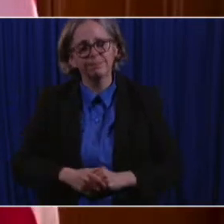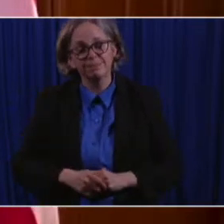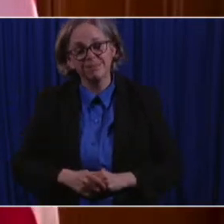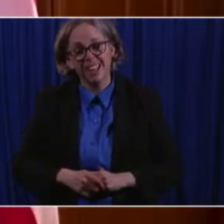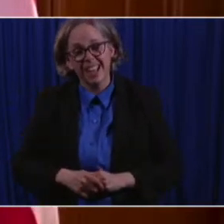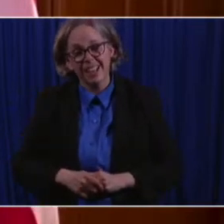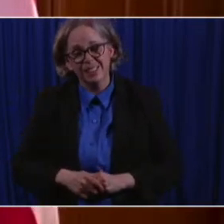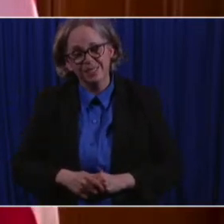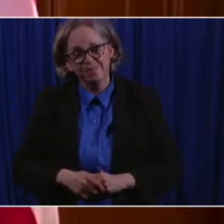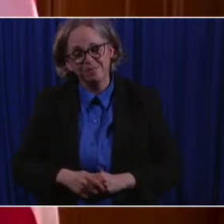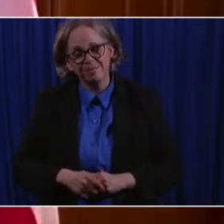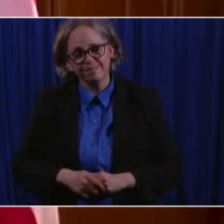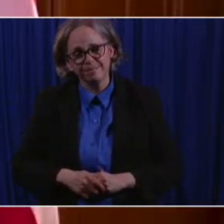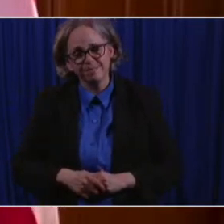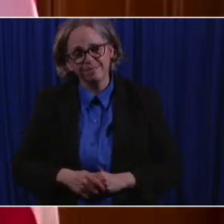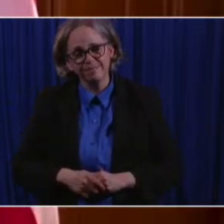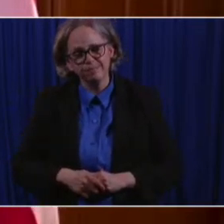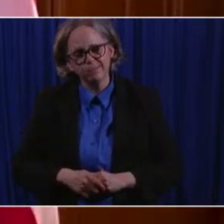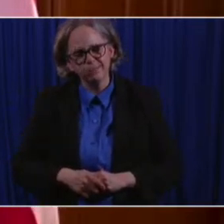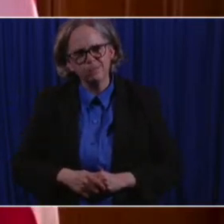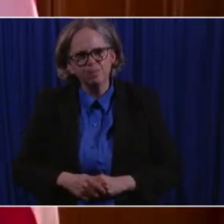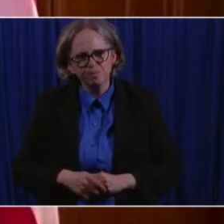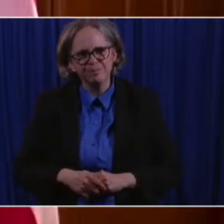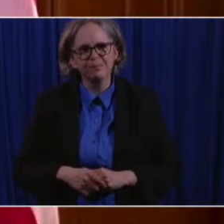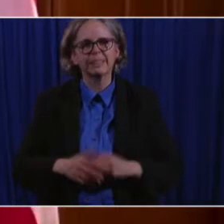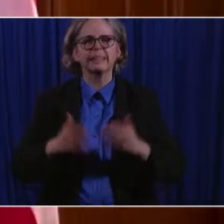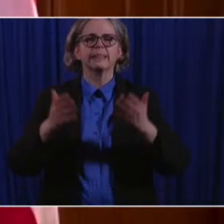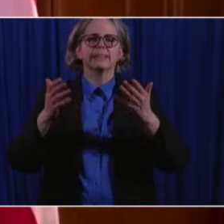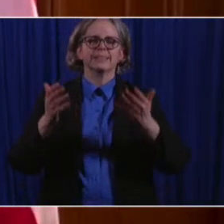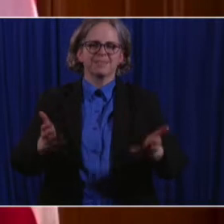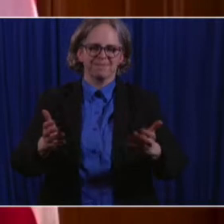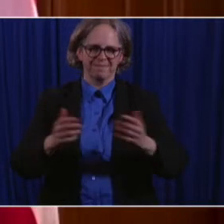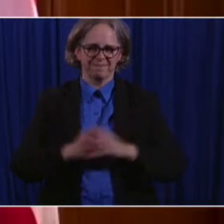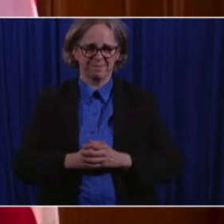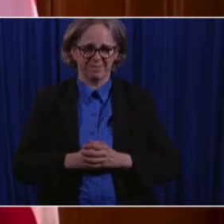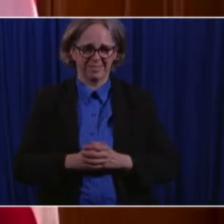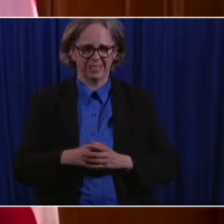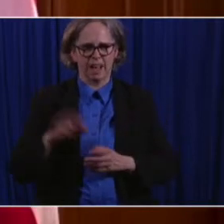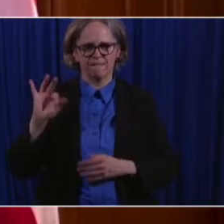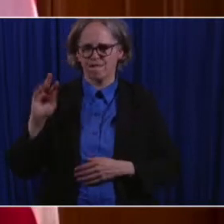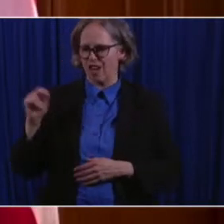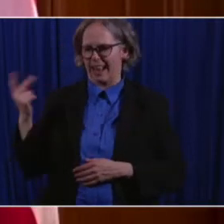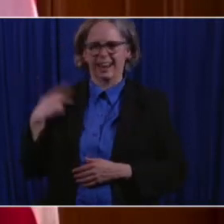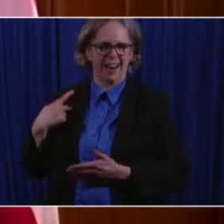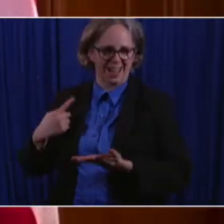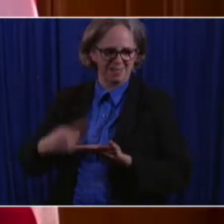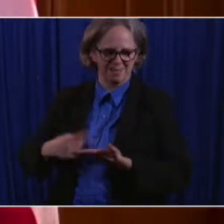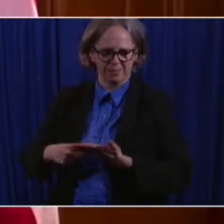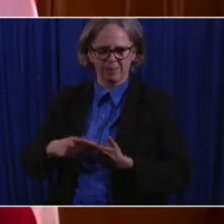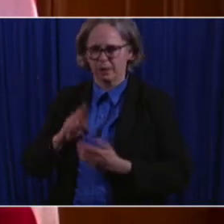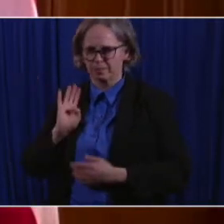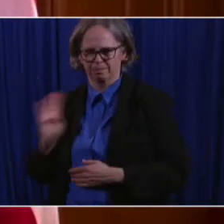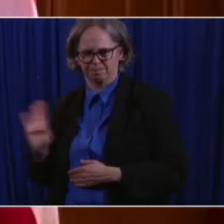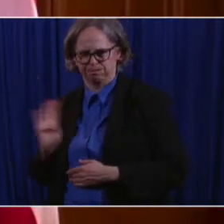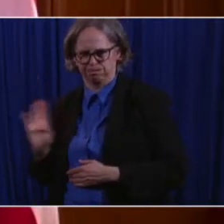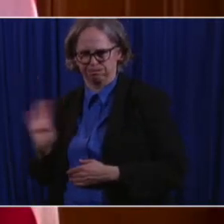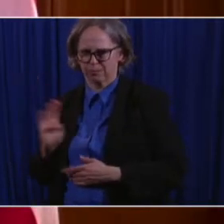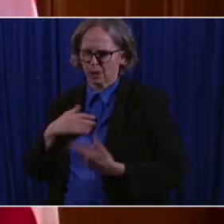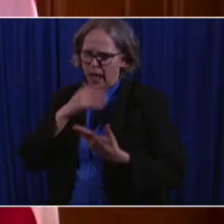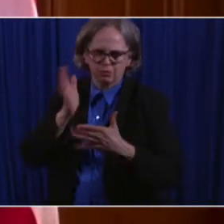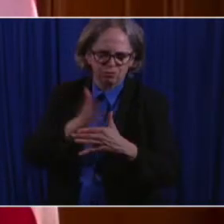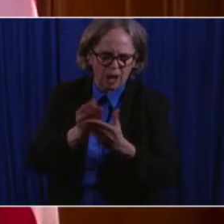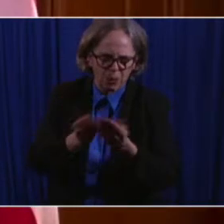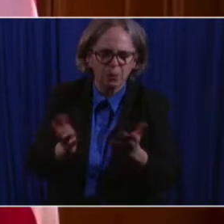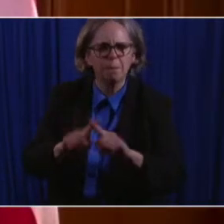quote what a president says to me in private, but I can tell you that in general, we talked about our